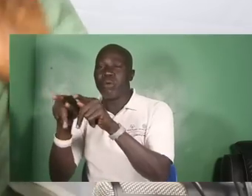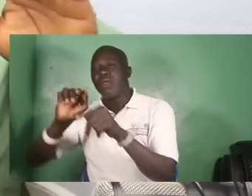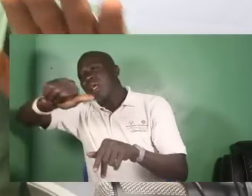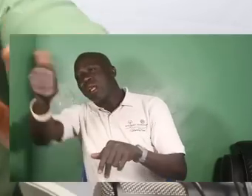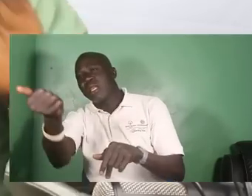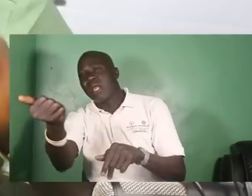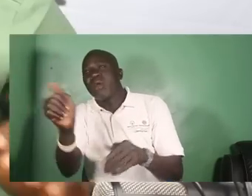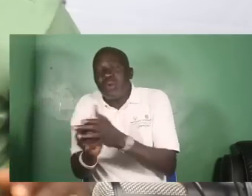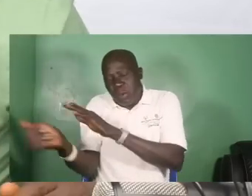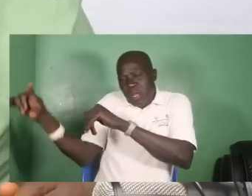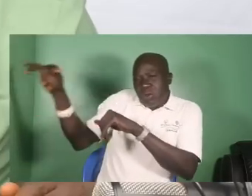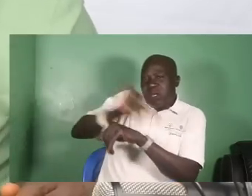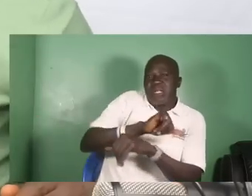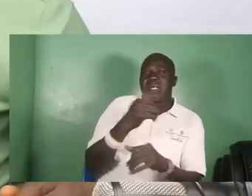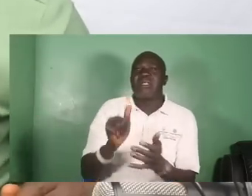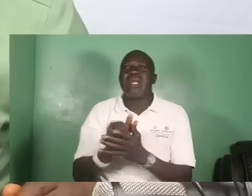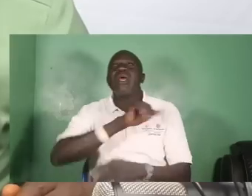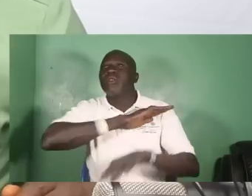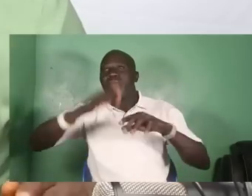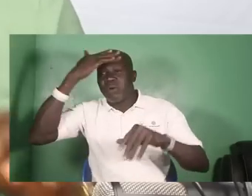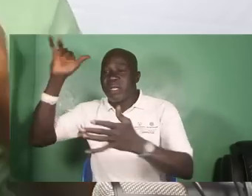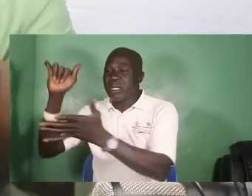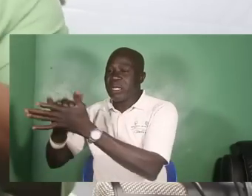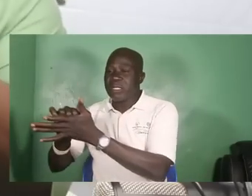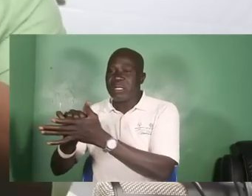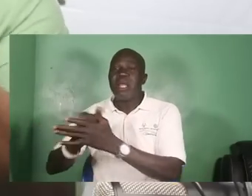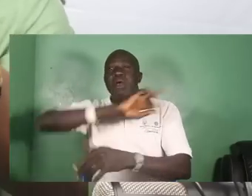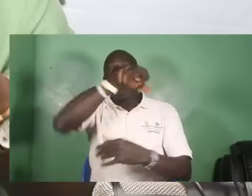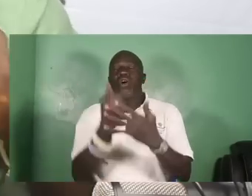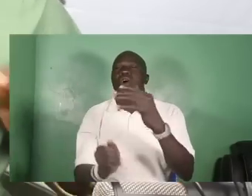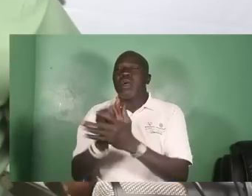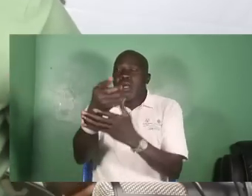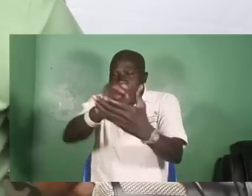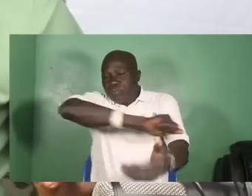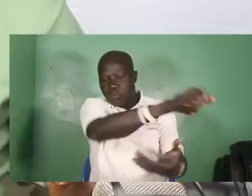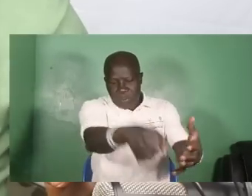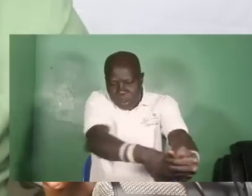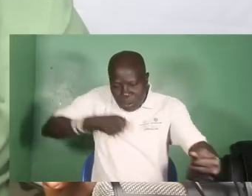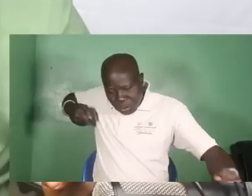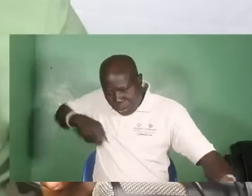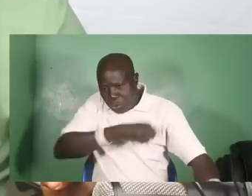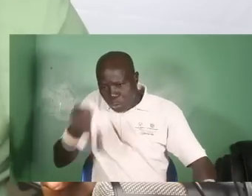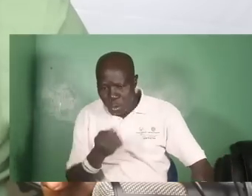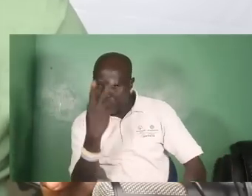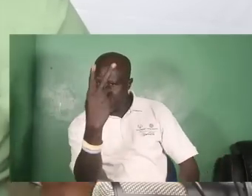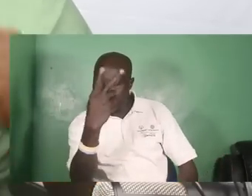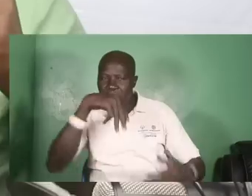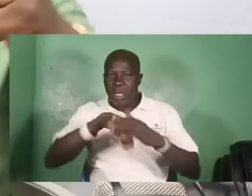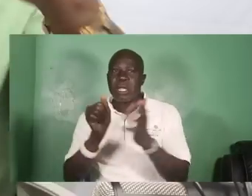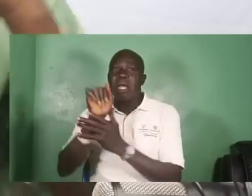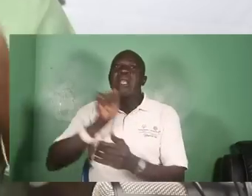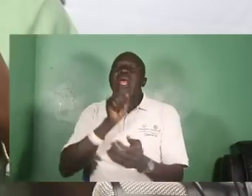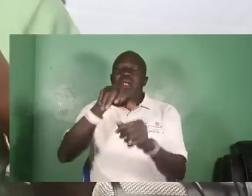with. Èkejì náà ni ìdàkejì. The second one is the other side. Ẹ má gbàgbé pé. Don't forget that. Ìdá olójú méjì ní bẹ ní ahọ́n wa. Our tongue bad with two swords.